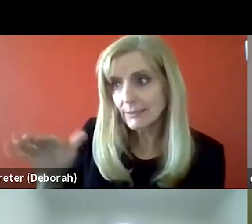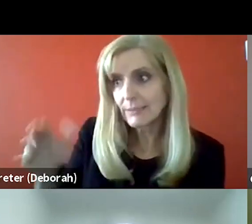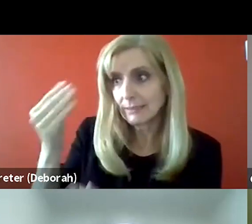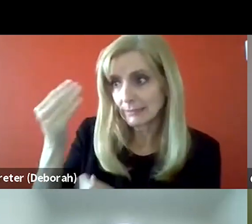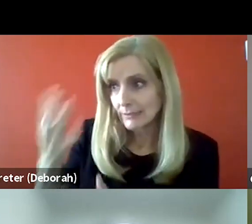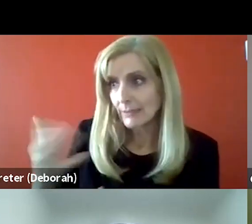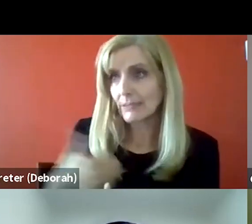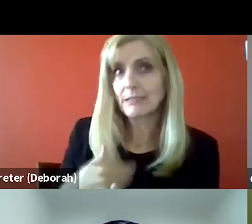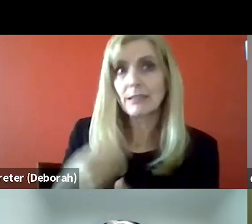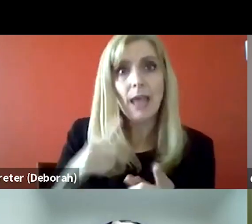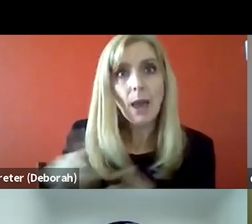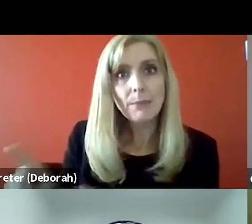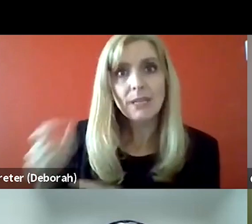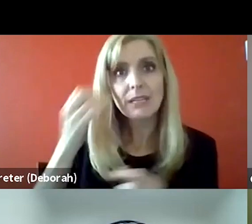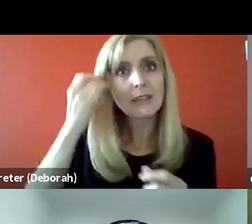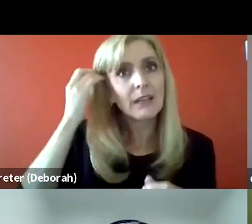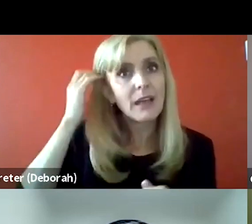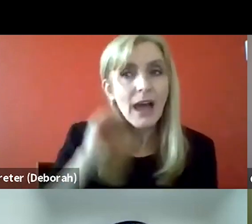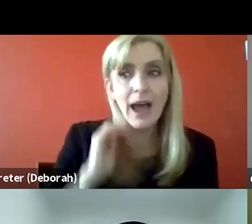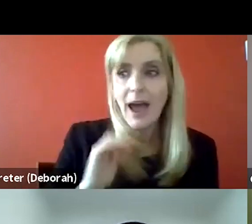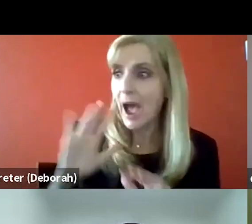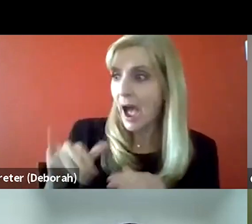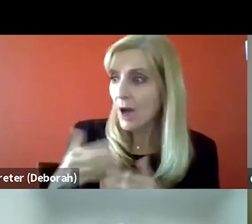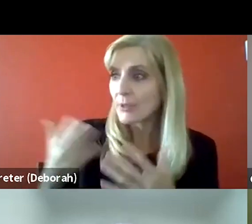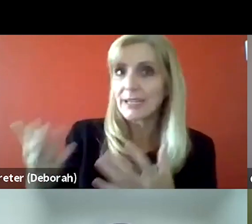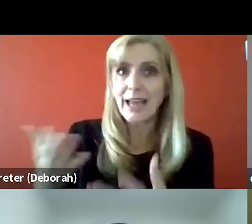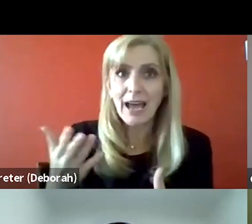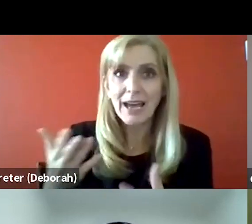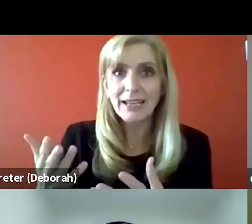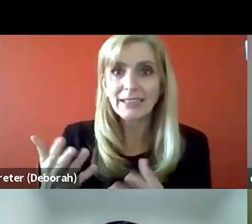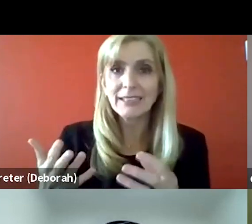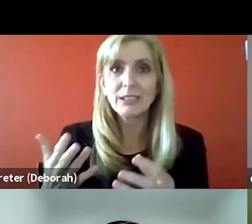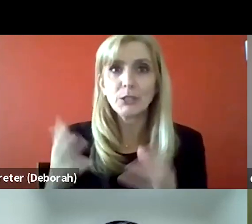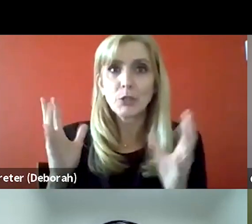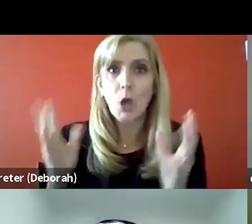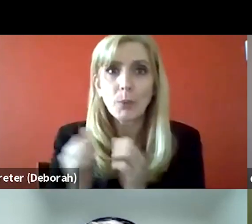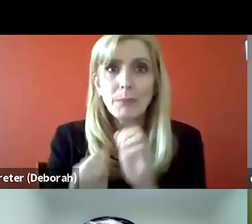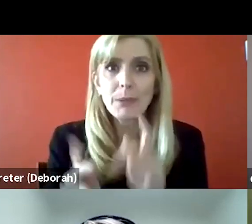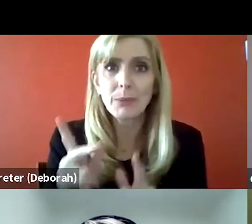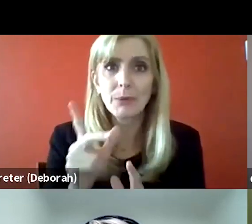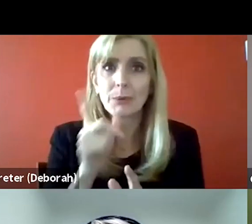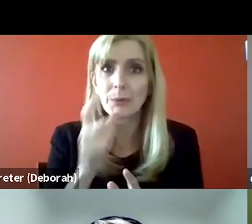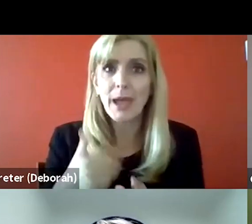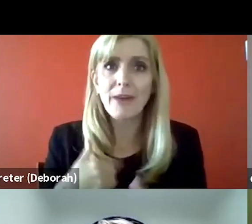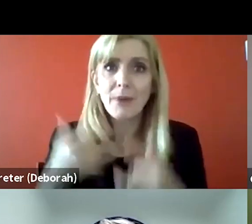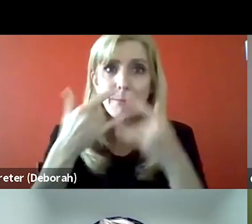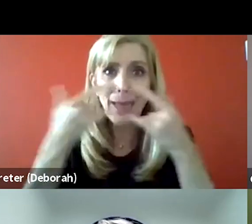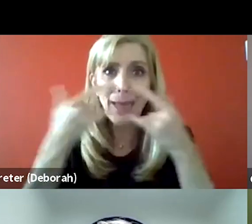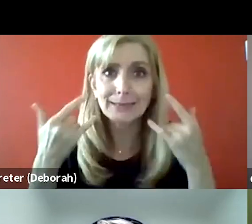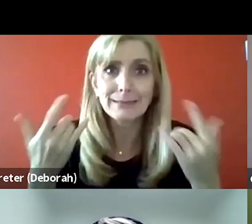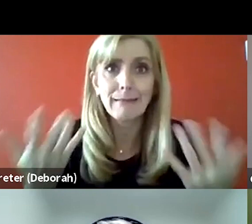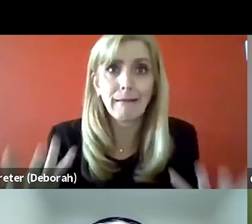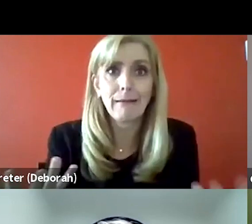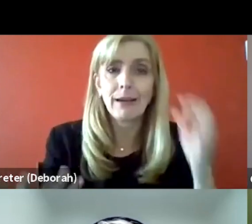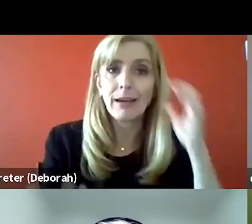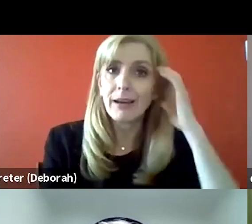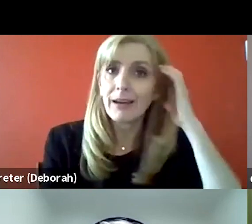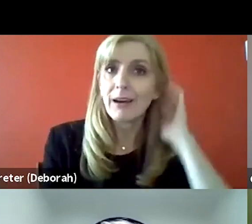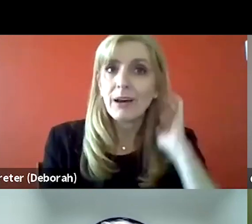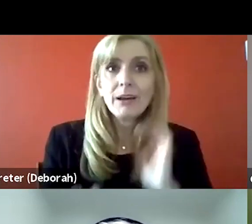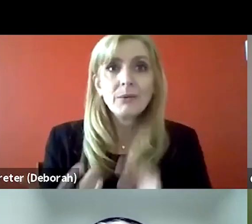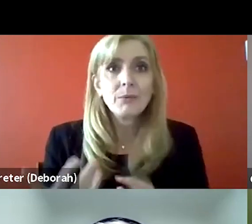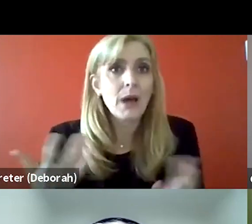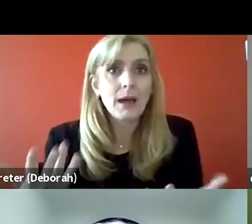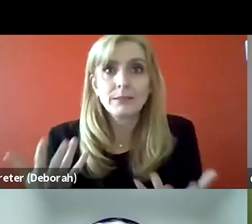People are wearing masks. How do I talk to people that have masks on? What options are available from the university, from my department to have masks that are